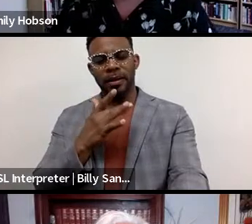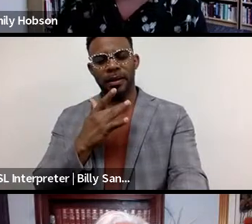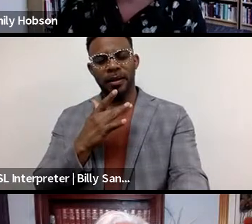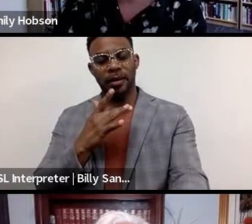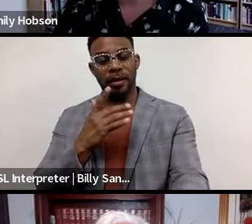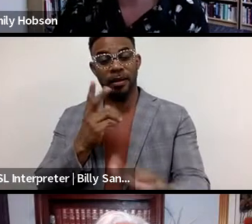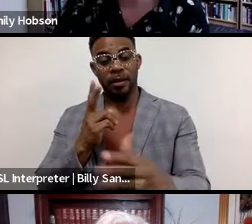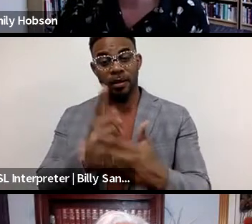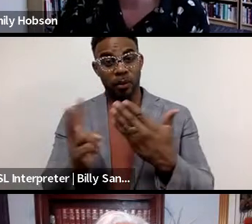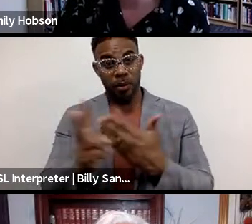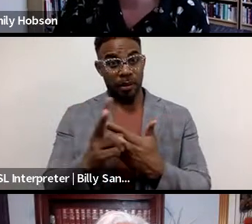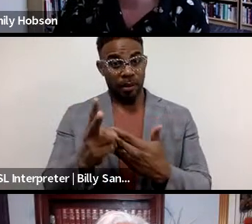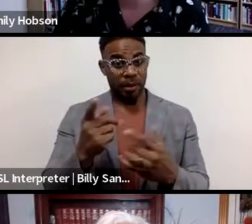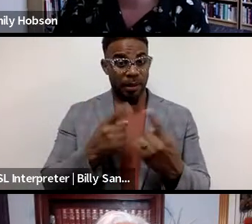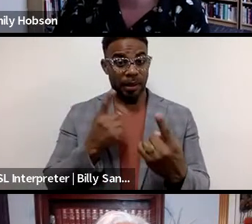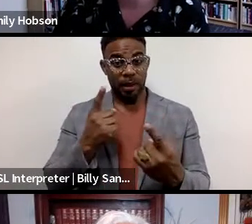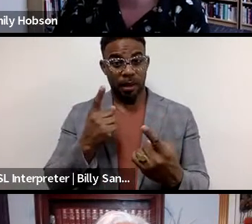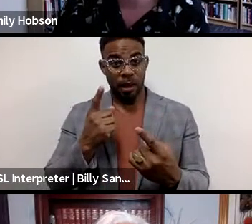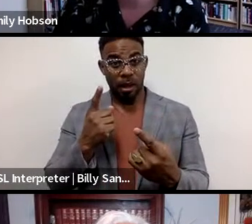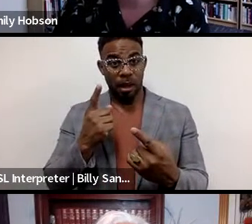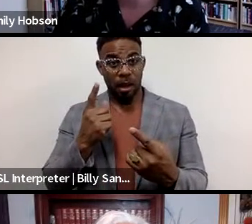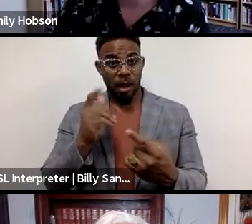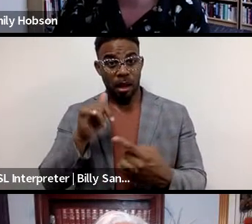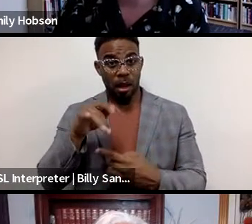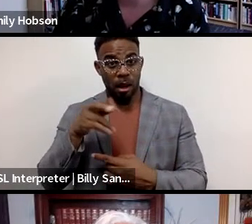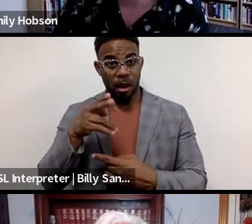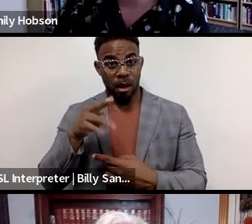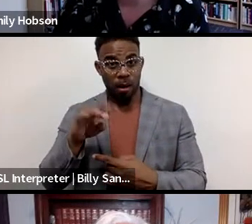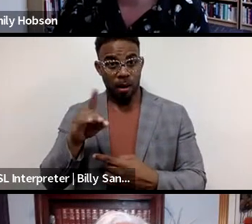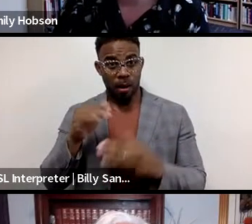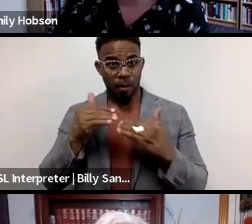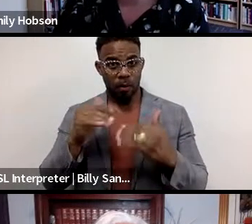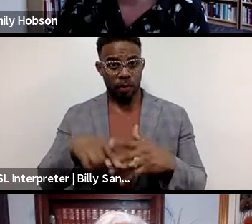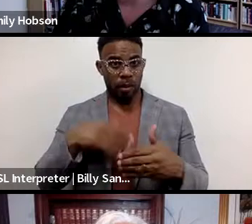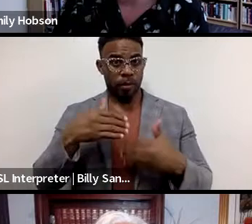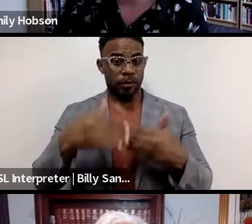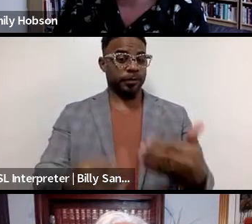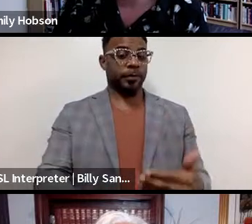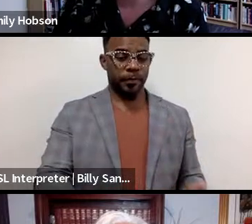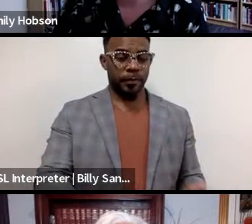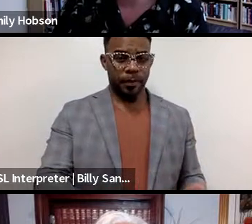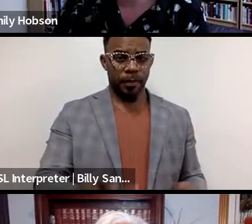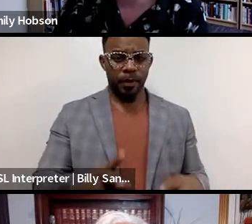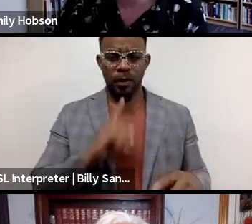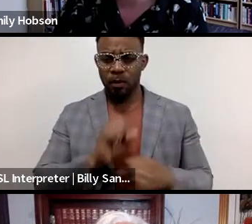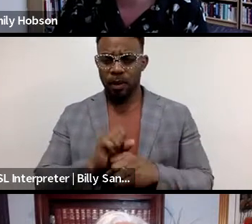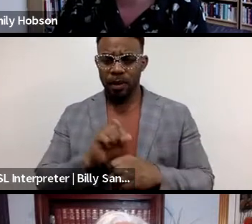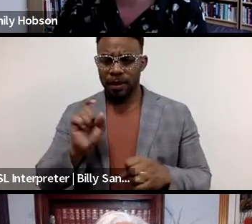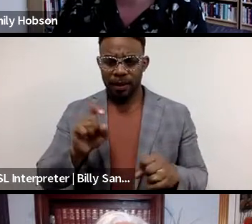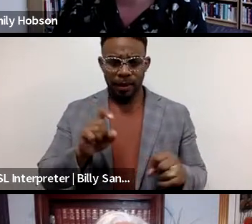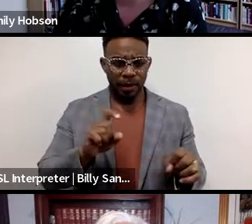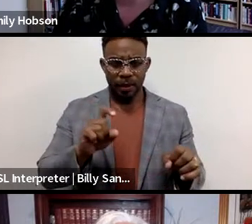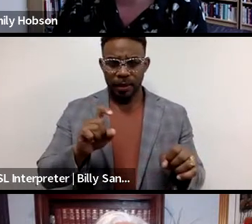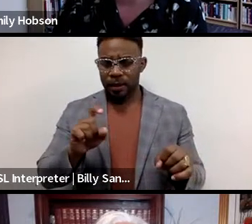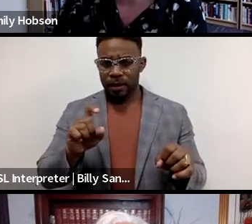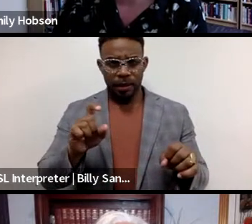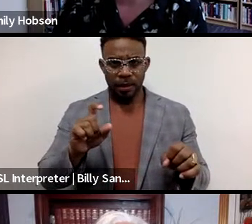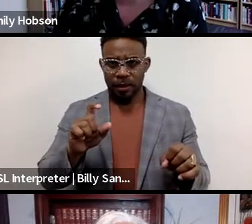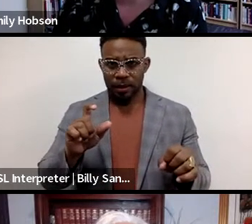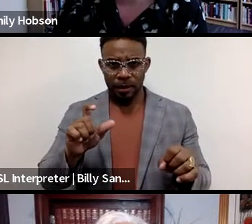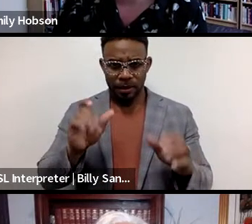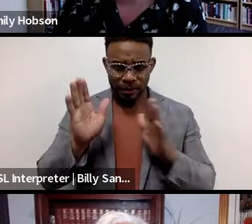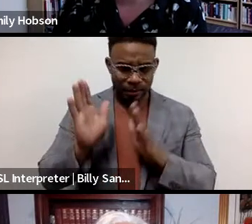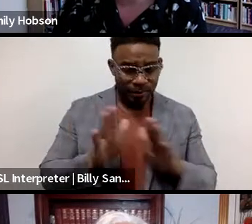later, the anti-apartheid movement started mushrooming. And people really need to get